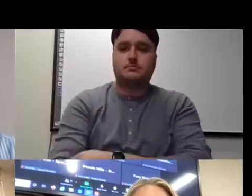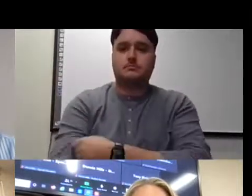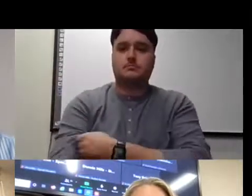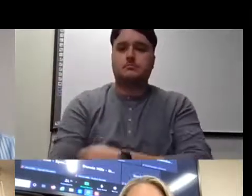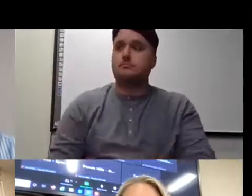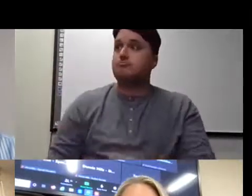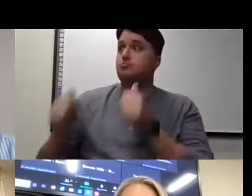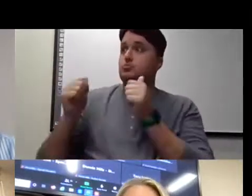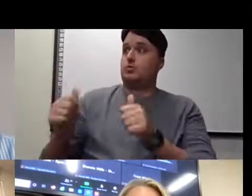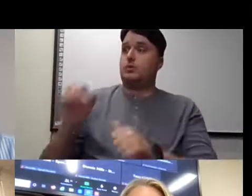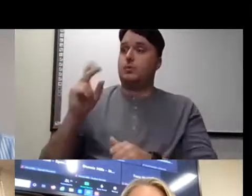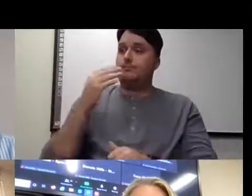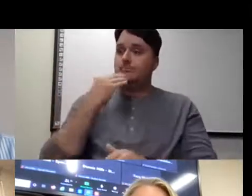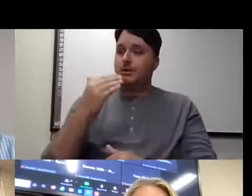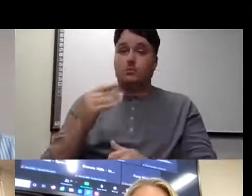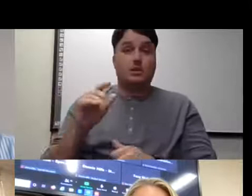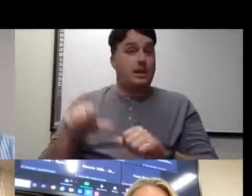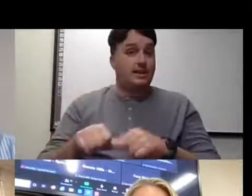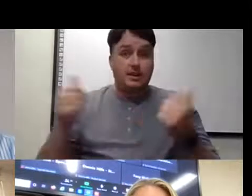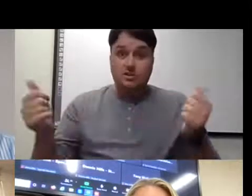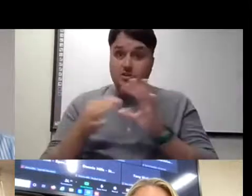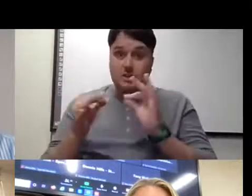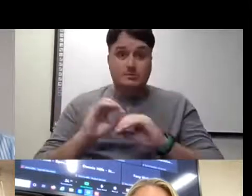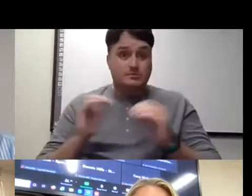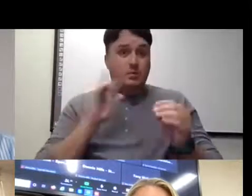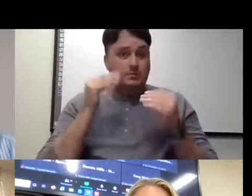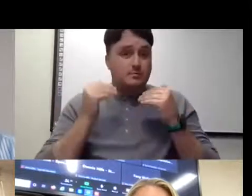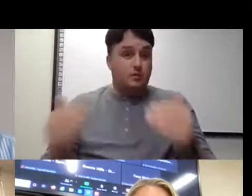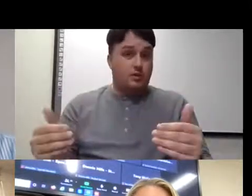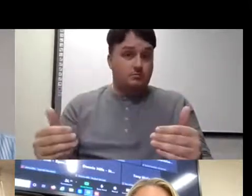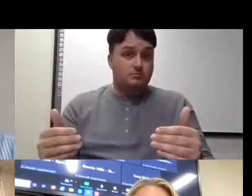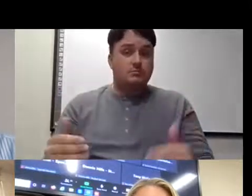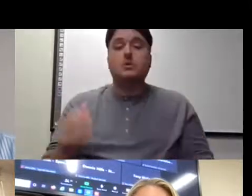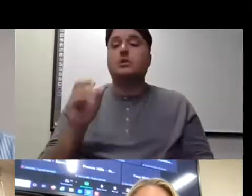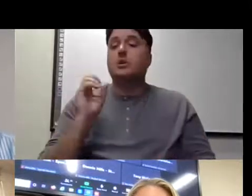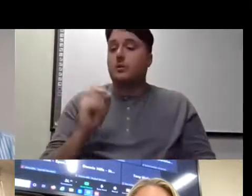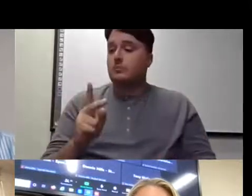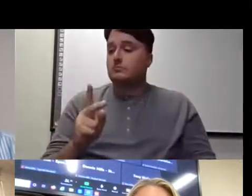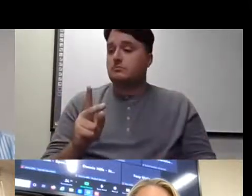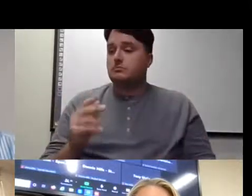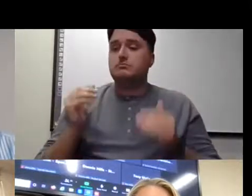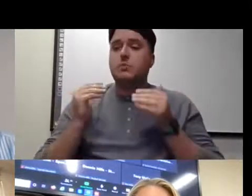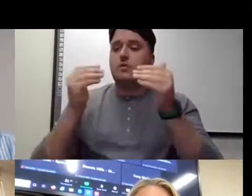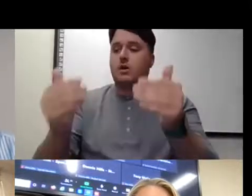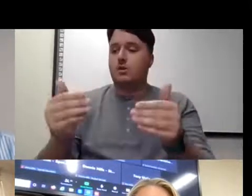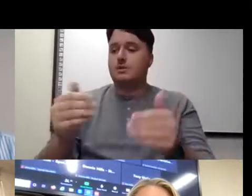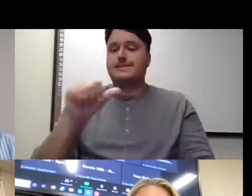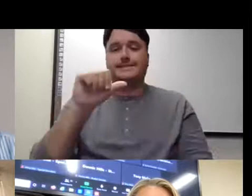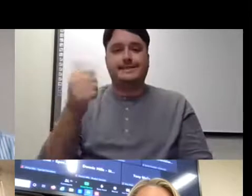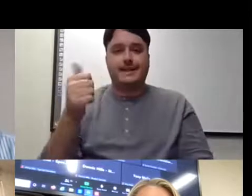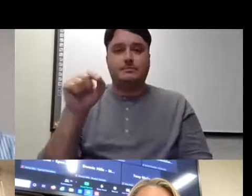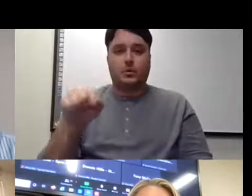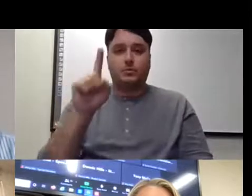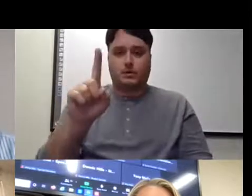Great. Okay. Thank you. Unless there's any other comments, we move on. All right. Let's move on to item